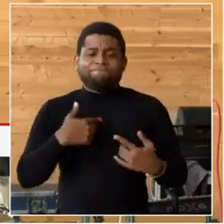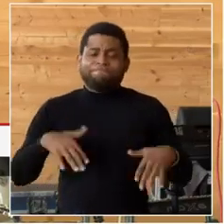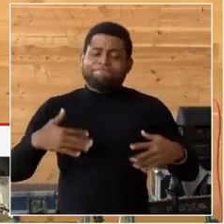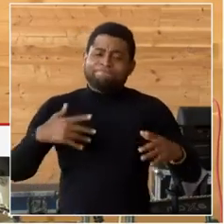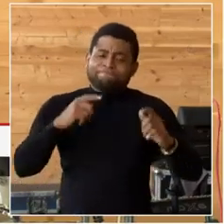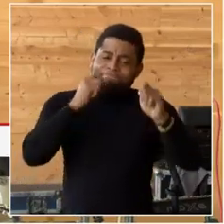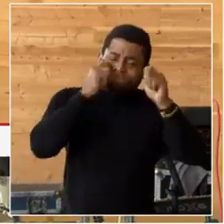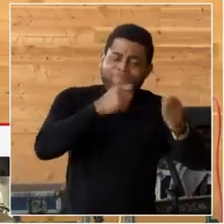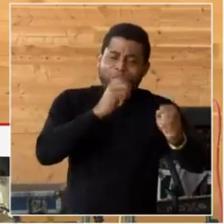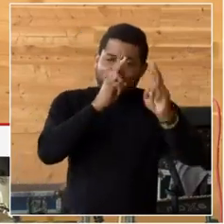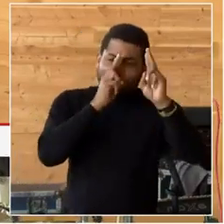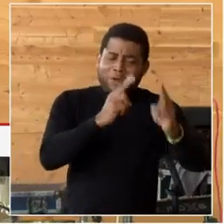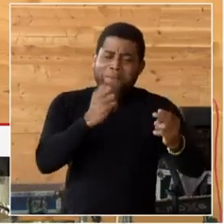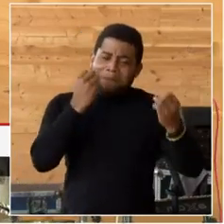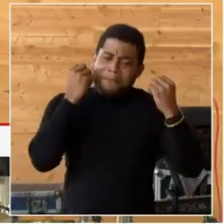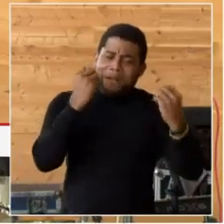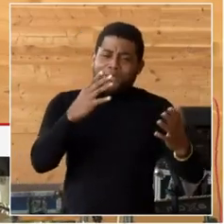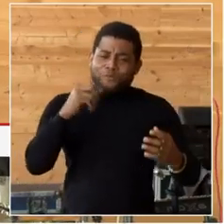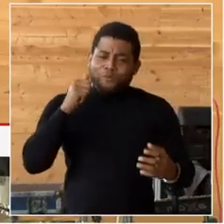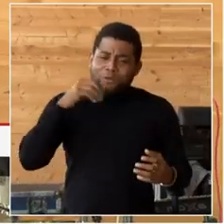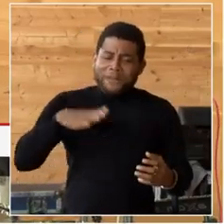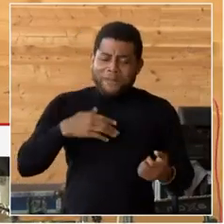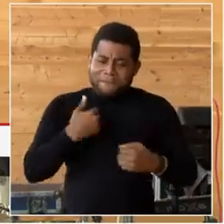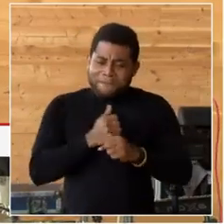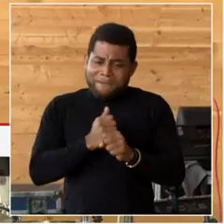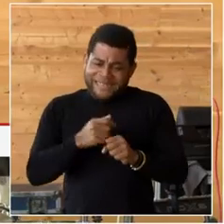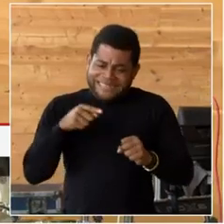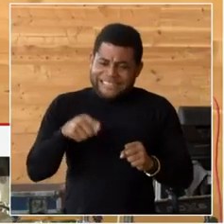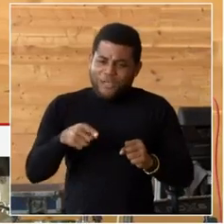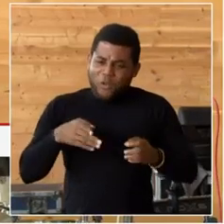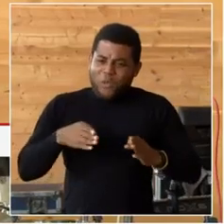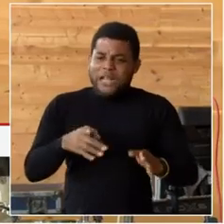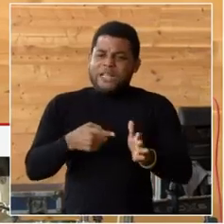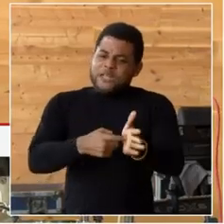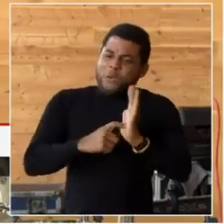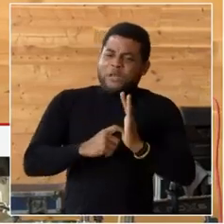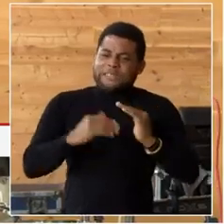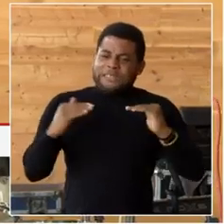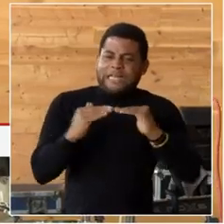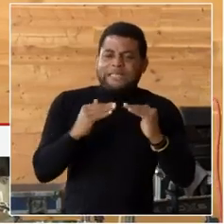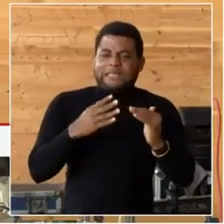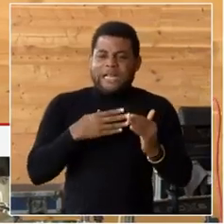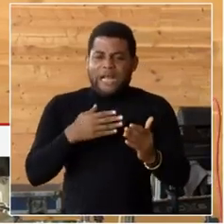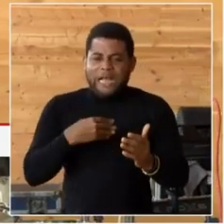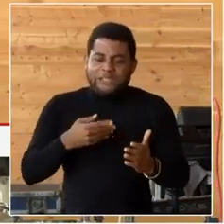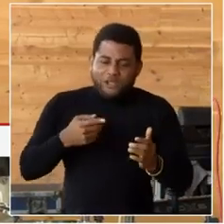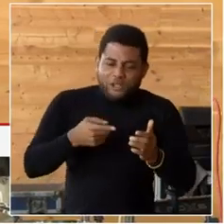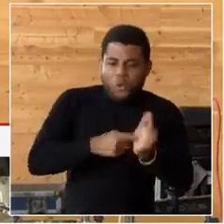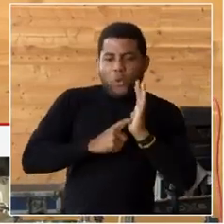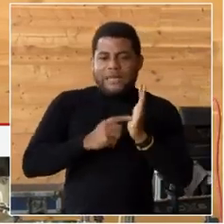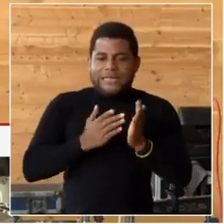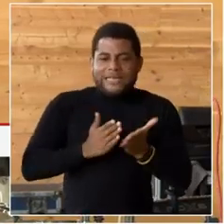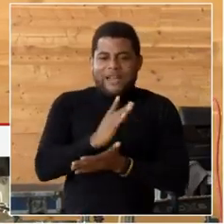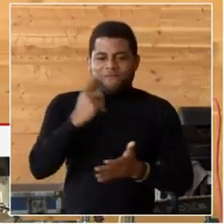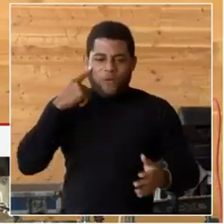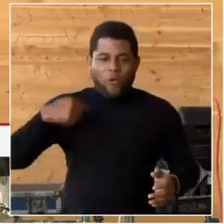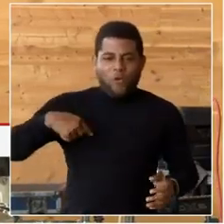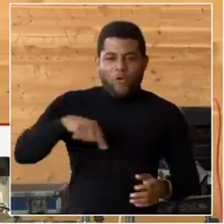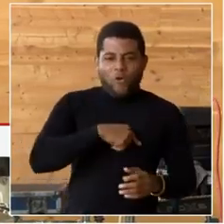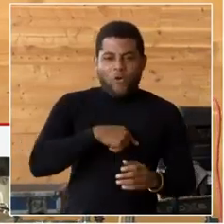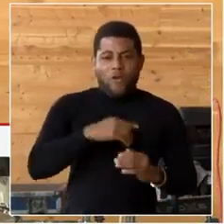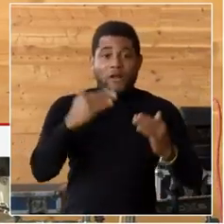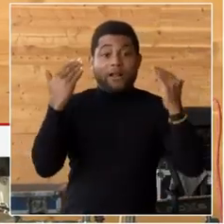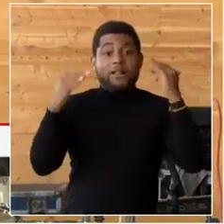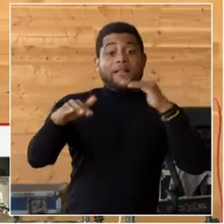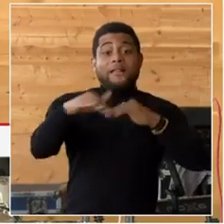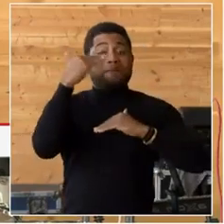for change, who demand equity, justice, and the right for us to dream without limits. And